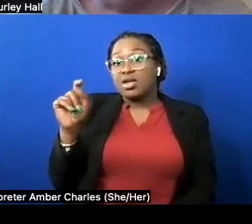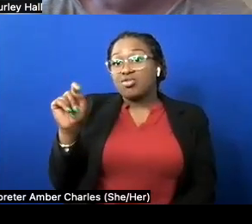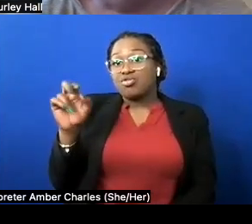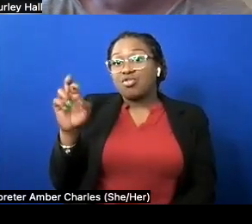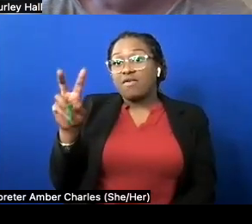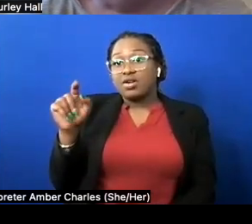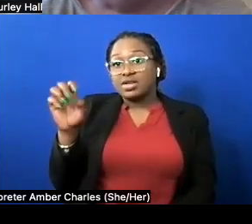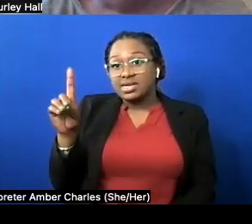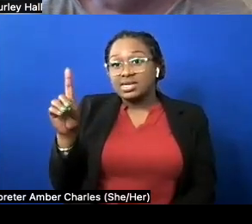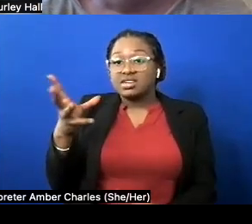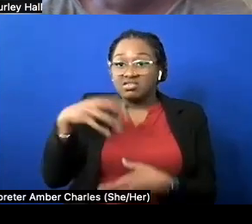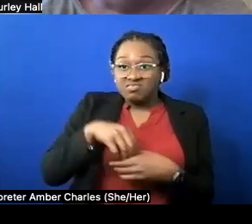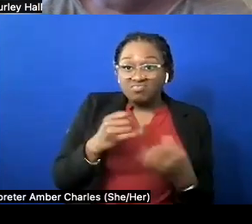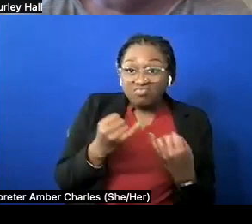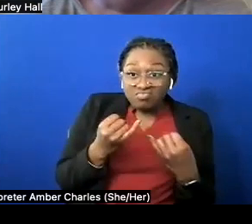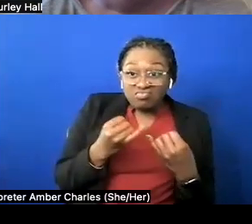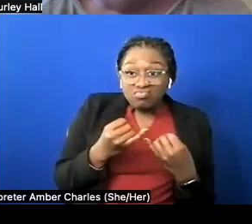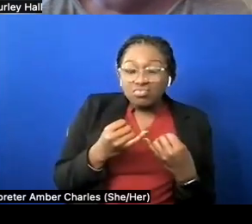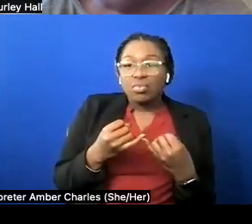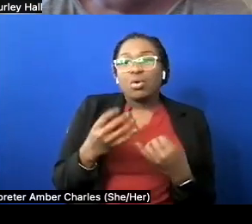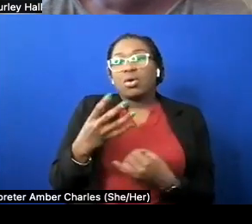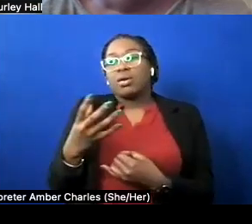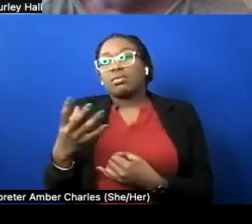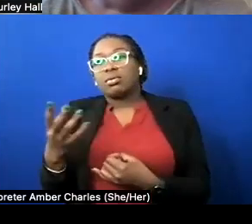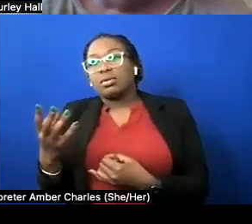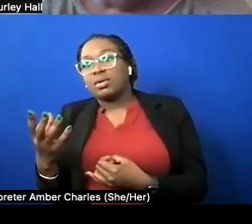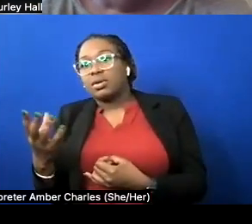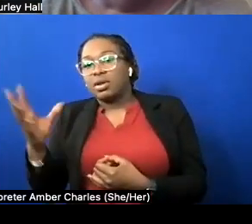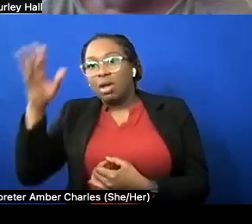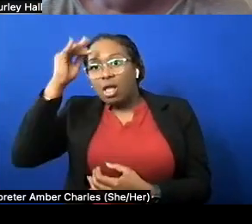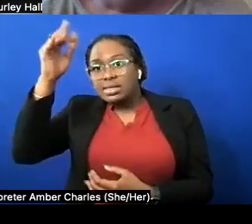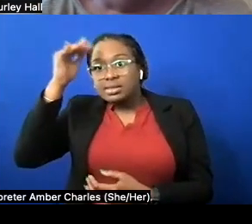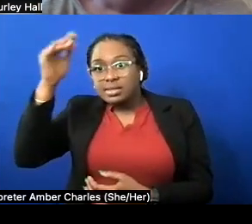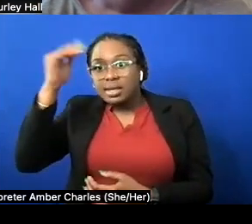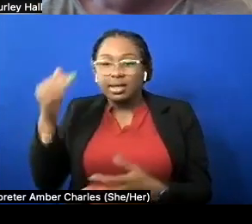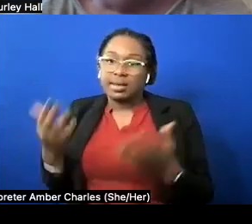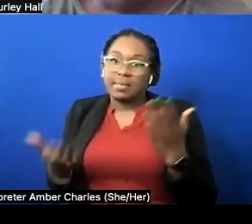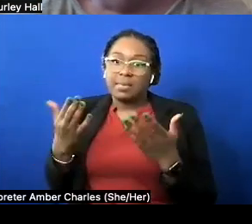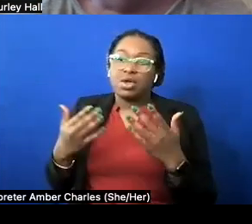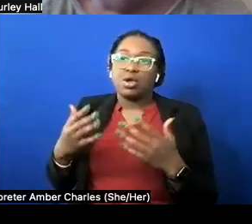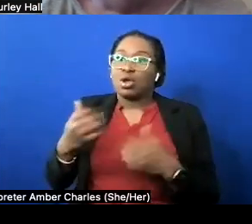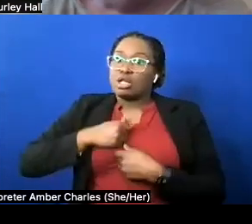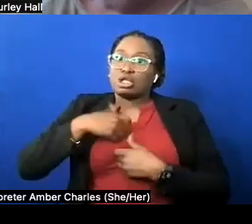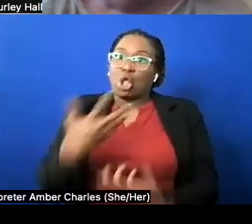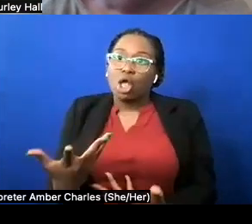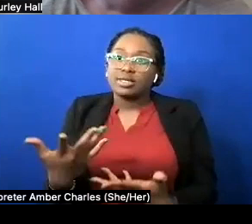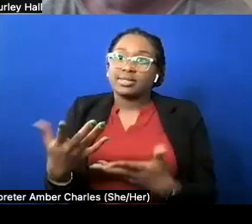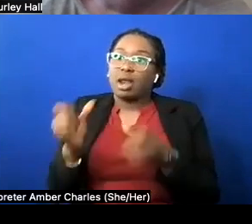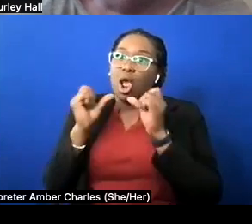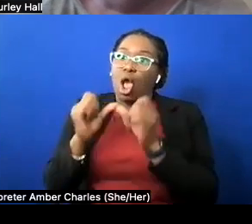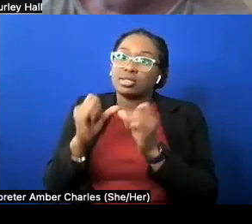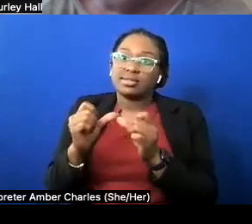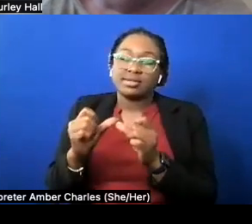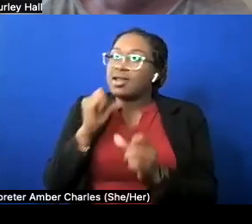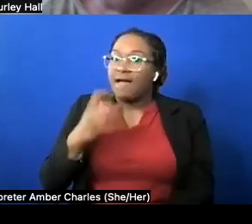introverted and neurodivergent and autistic and freaking constantly exhausted and feeling